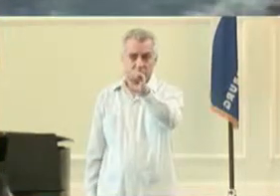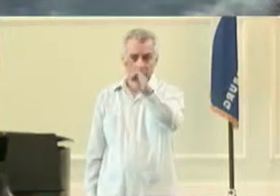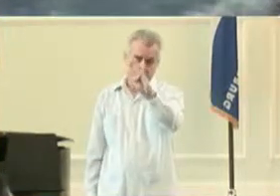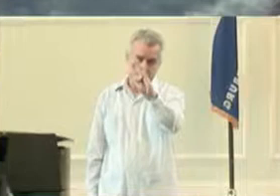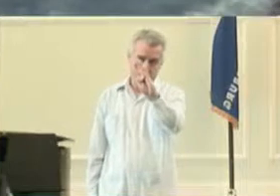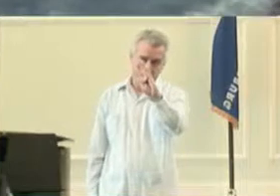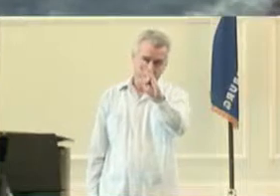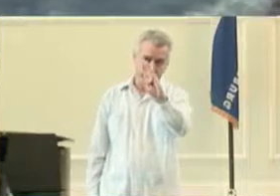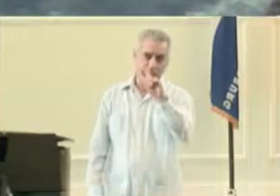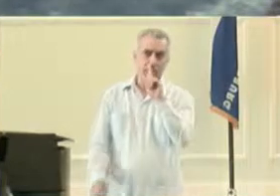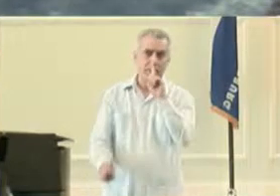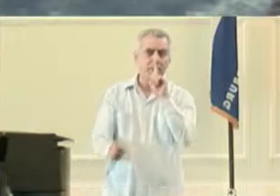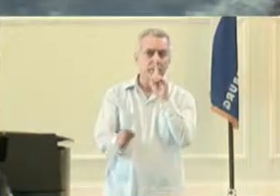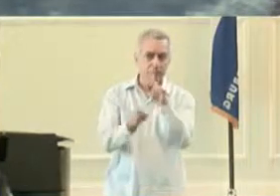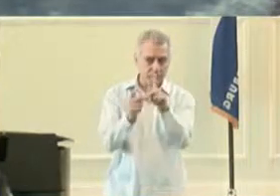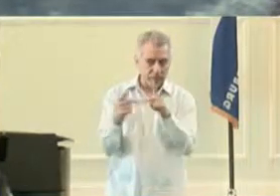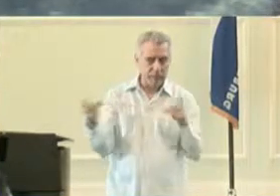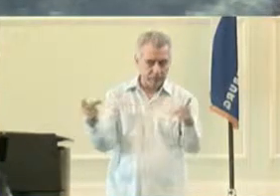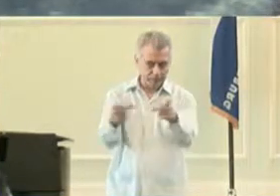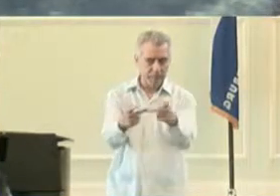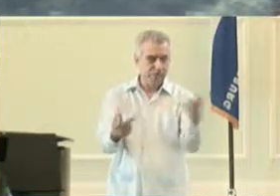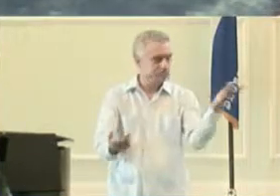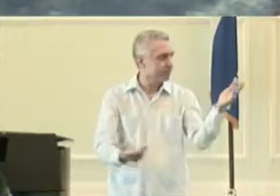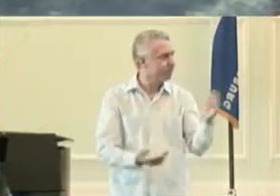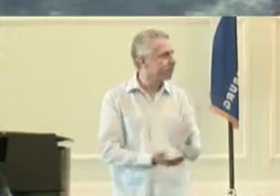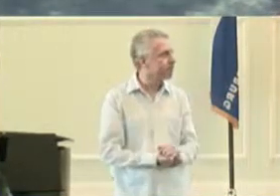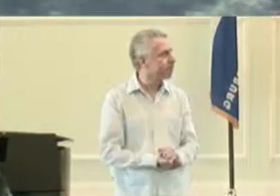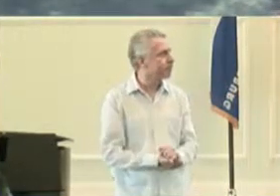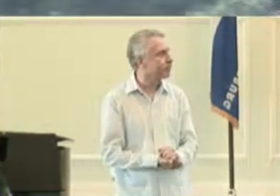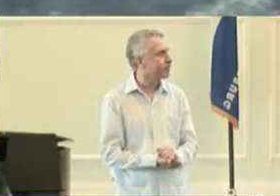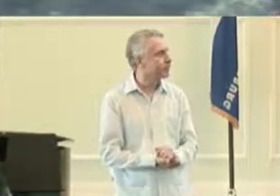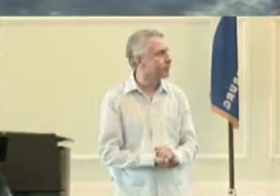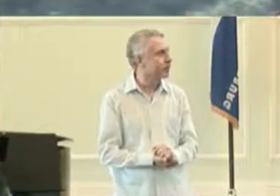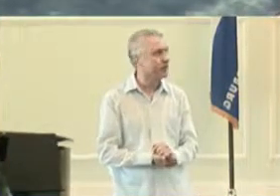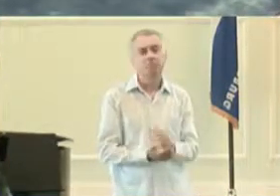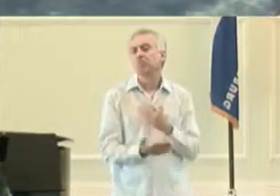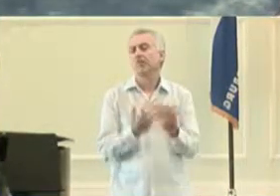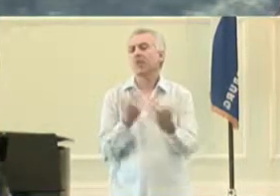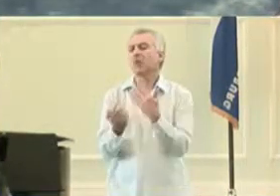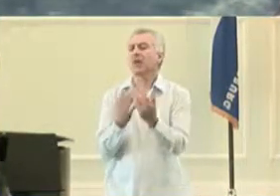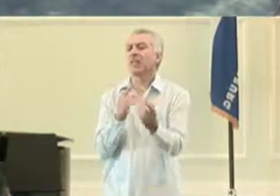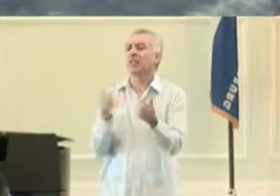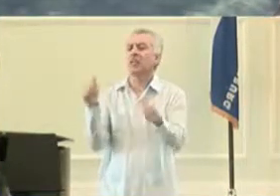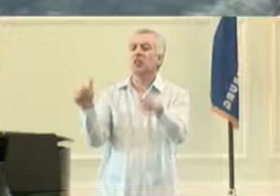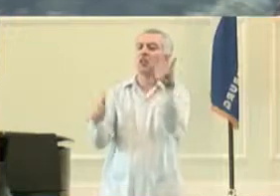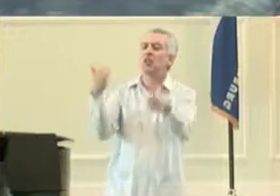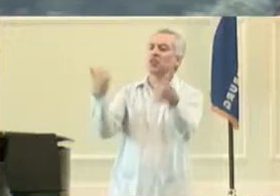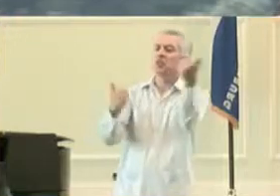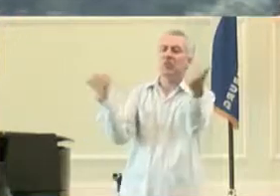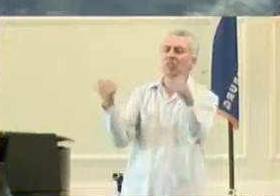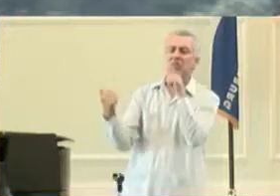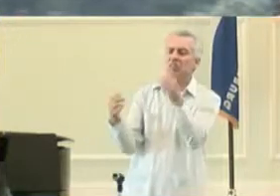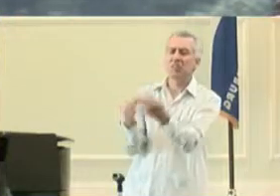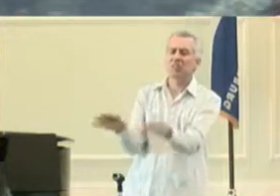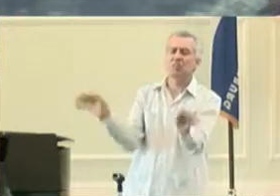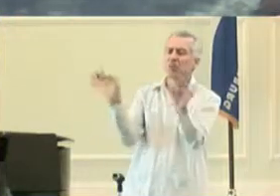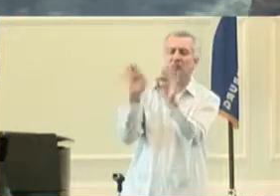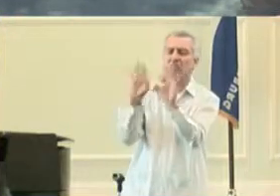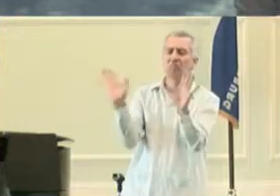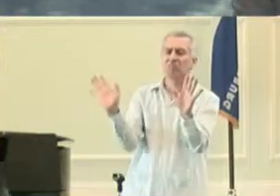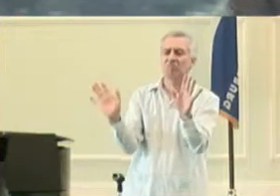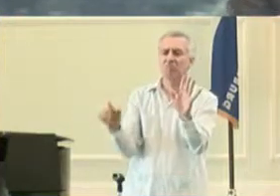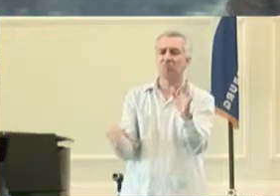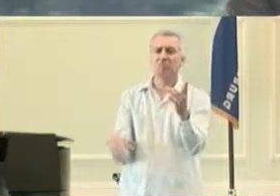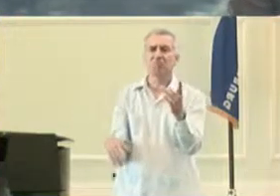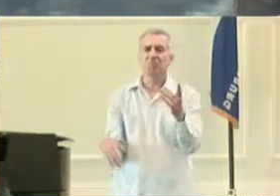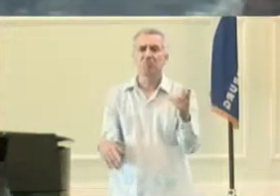but I believe that it was in the Sinai Peninsula, as it mentions there. And so this was